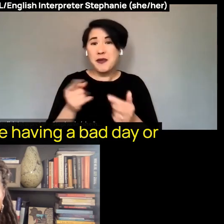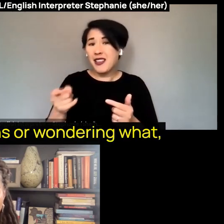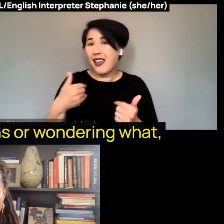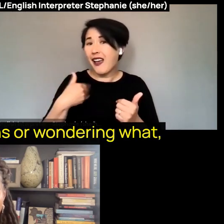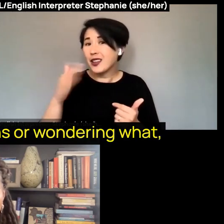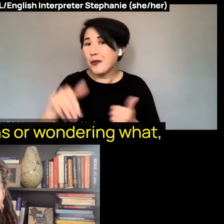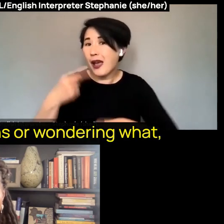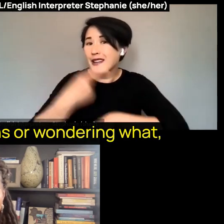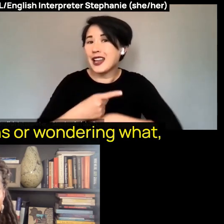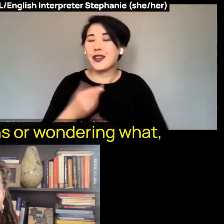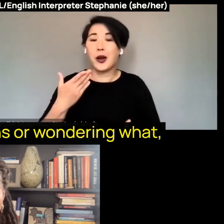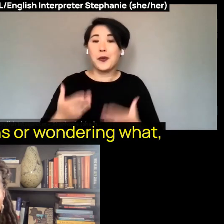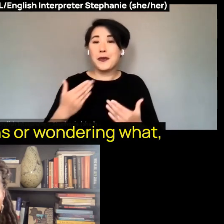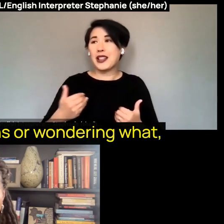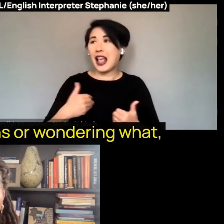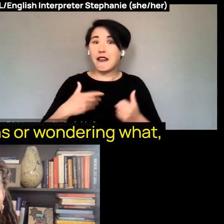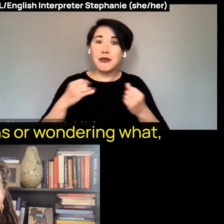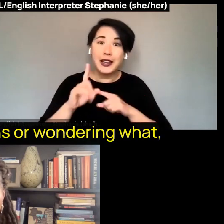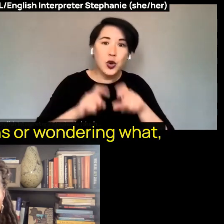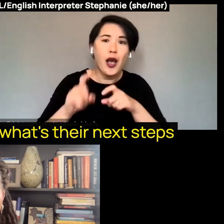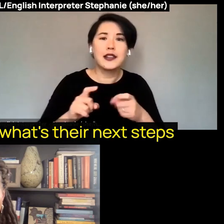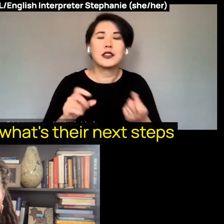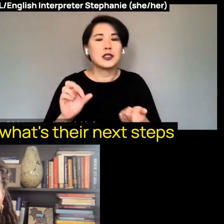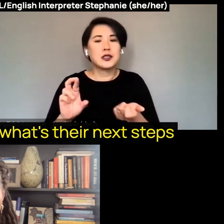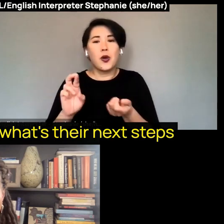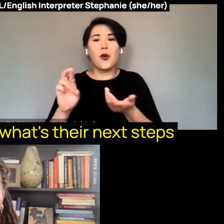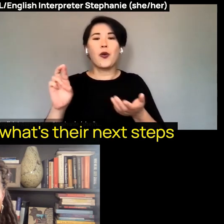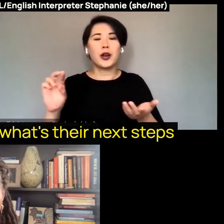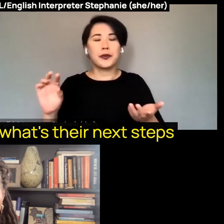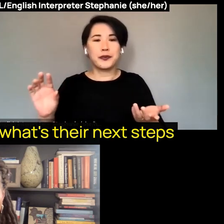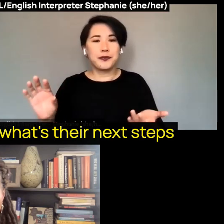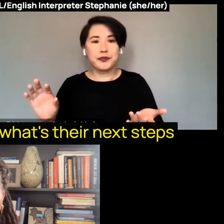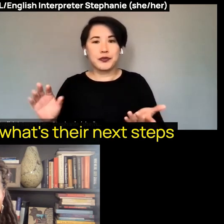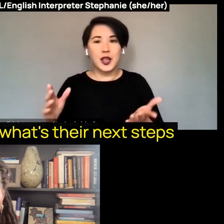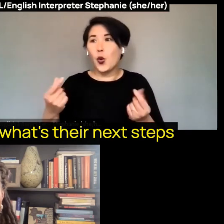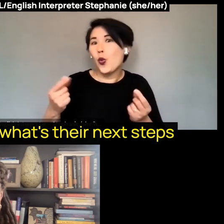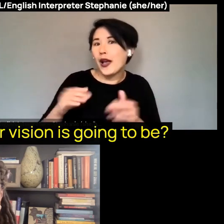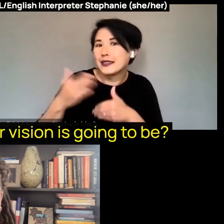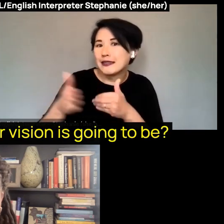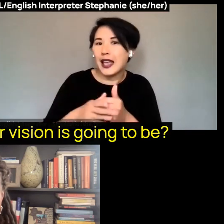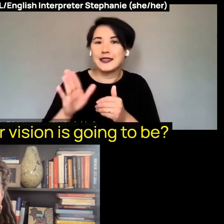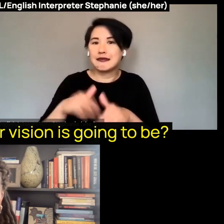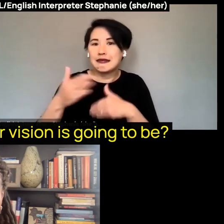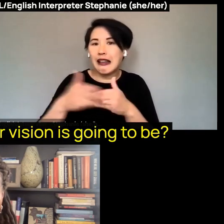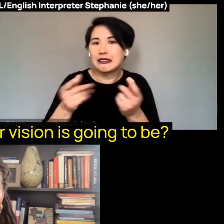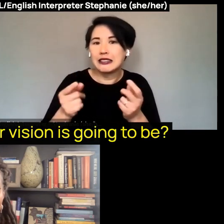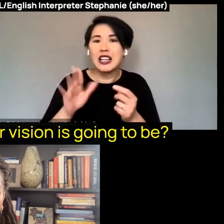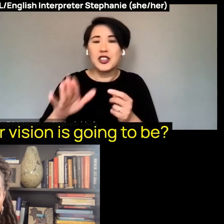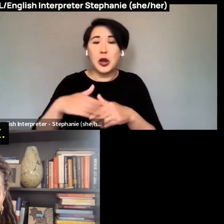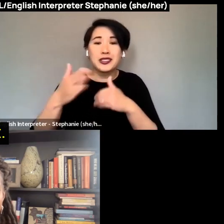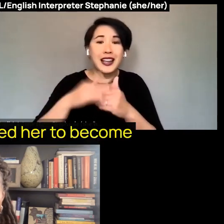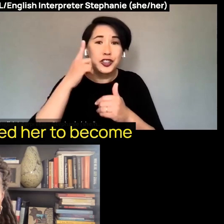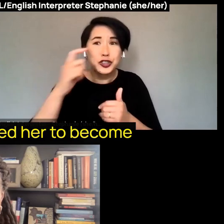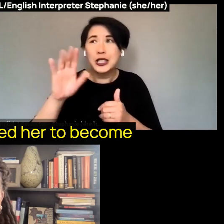or who have lots of questions or wondering what, you know, what's next, what's their next step, so what their next dream or vision is